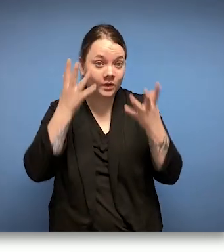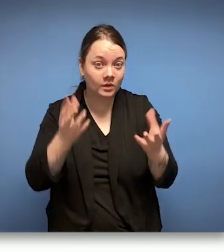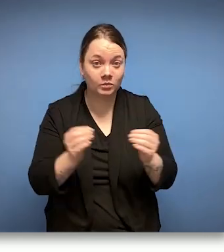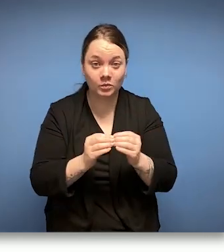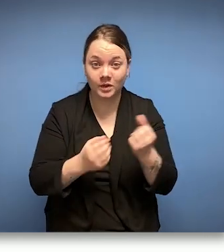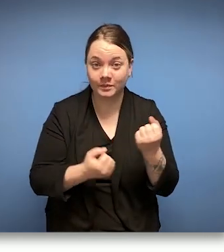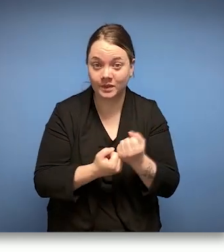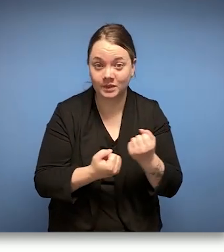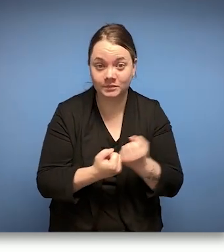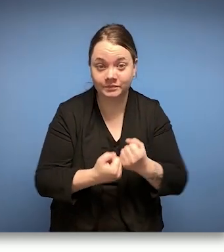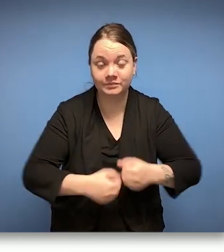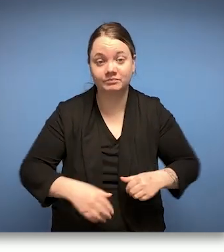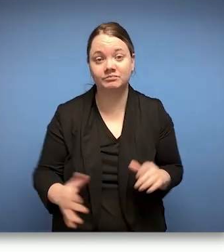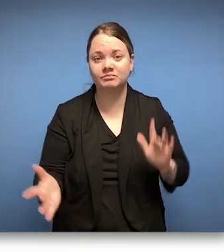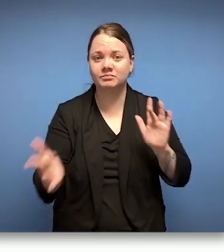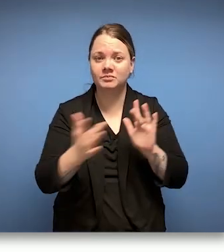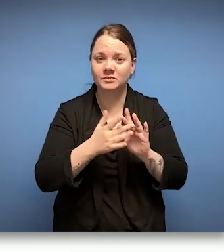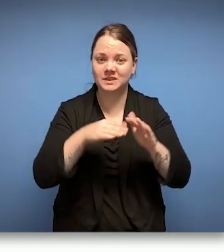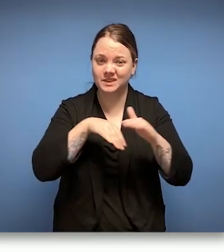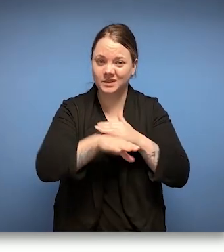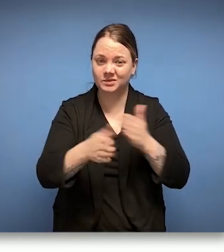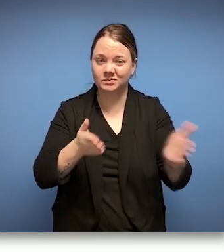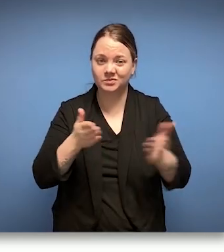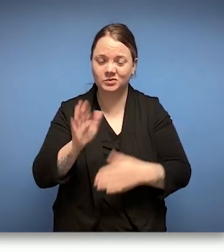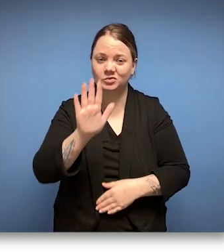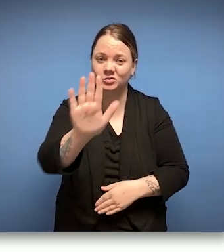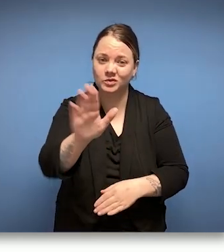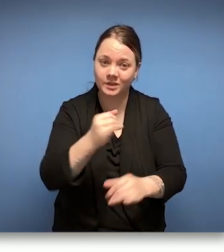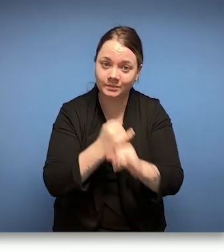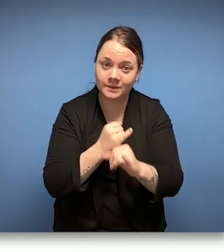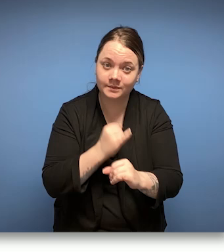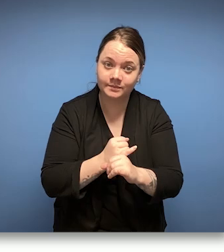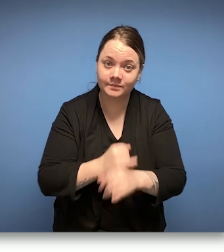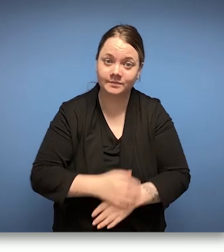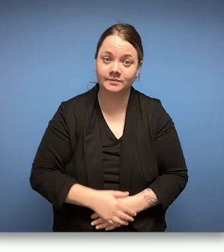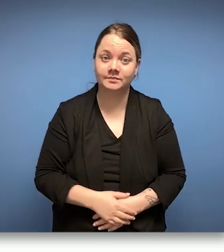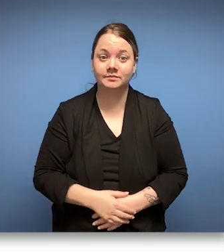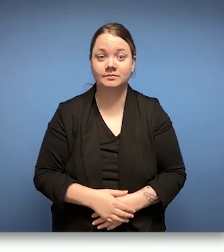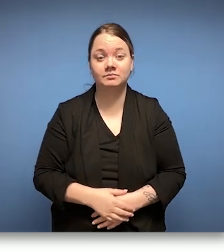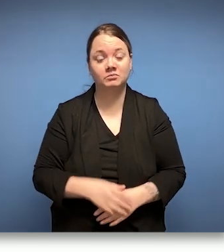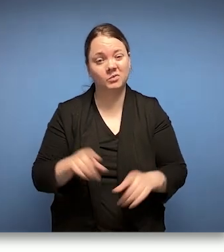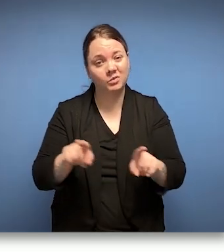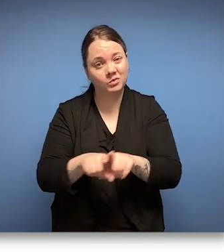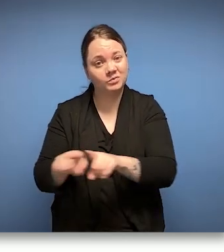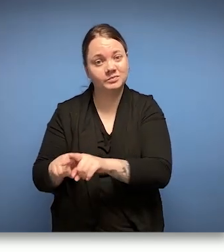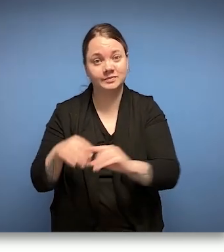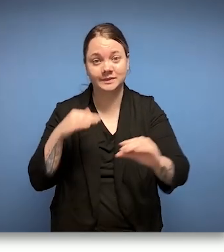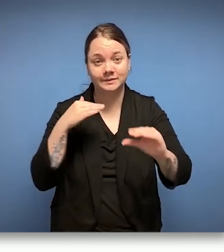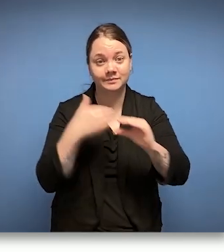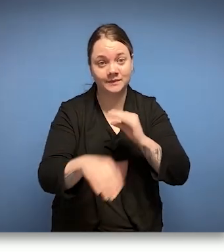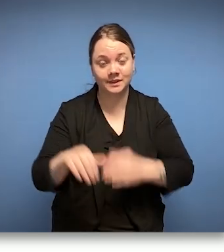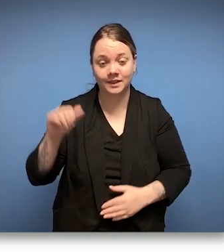more information or support, contact accessibility services at your campus. You can